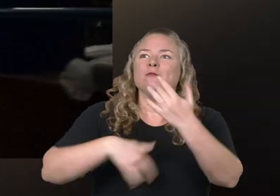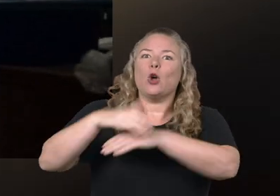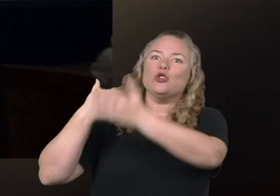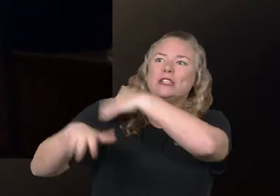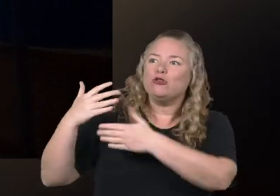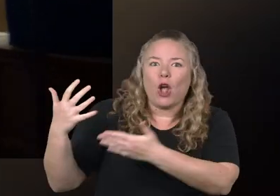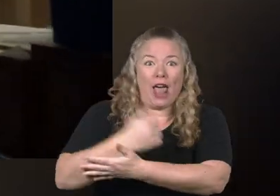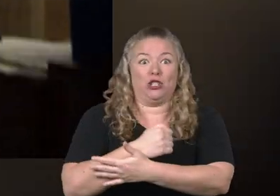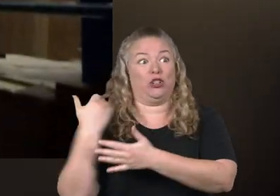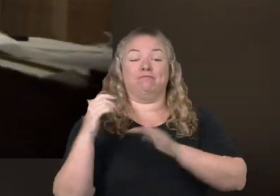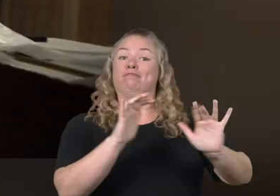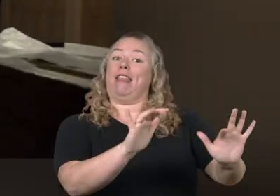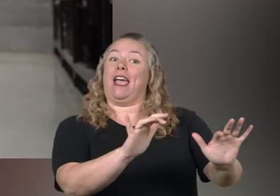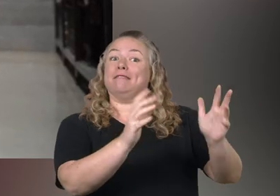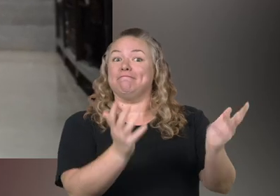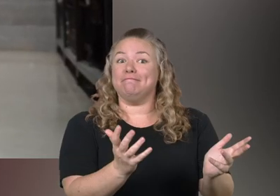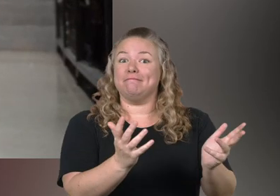So.